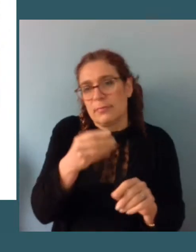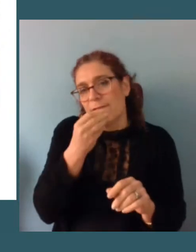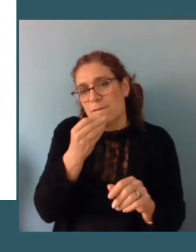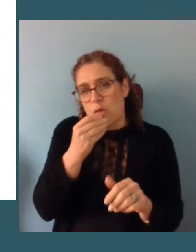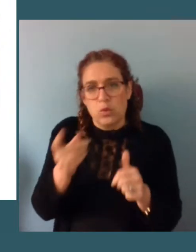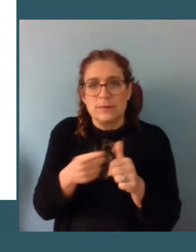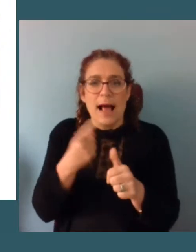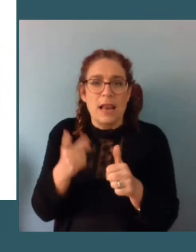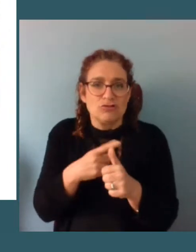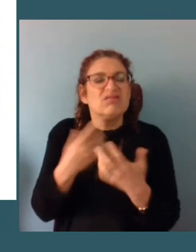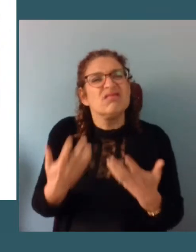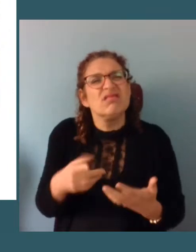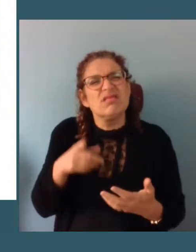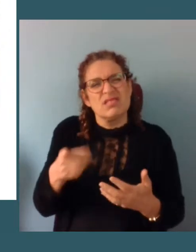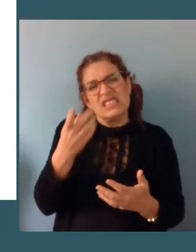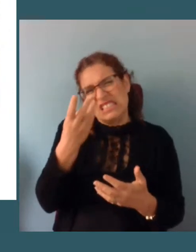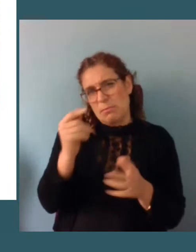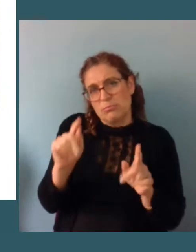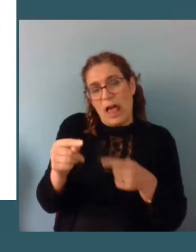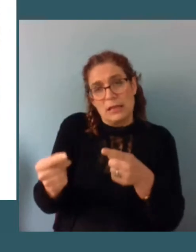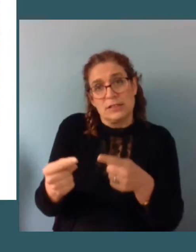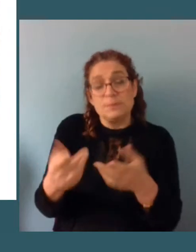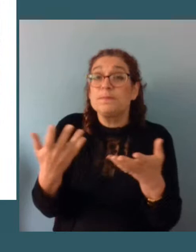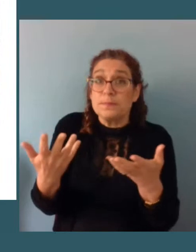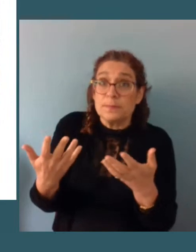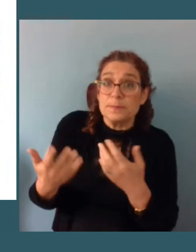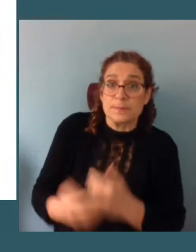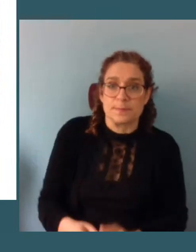challenges. Next slide, please.